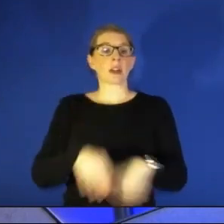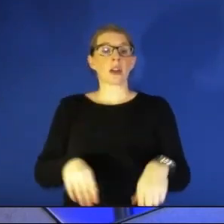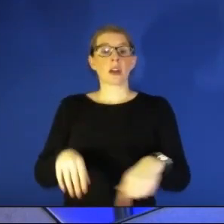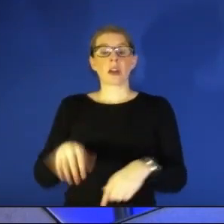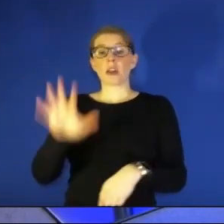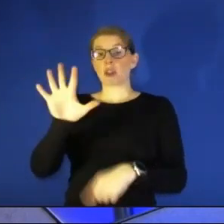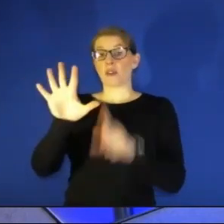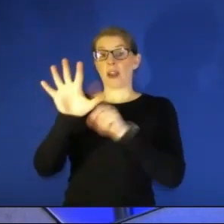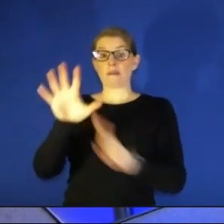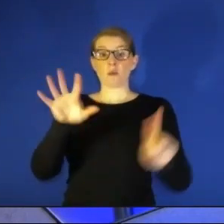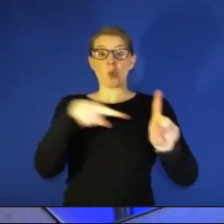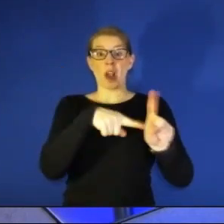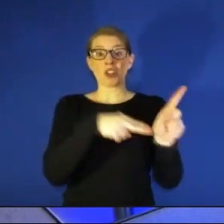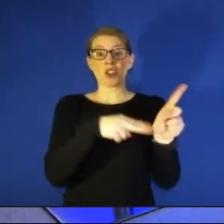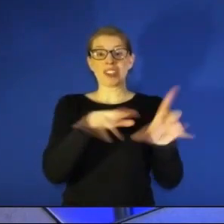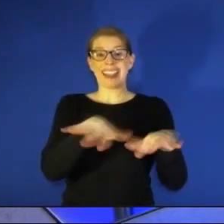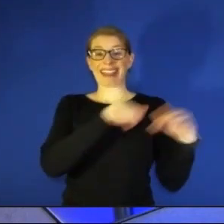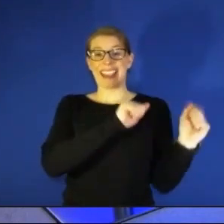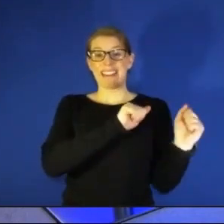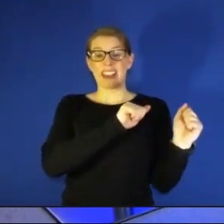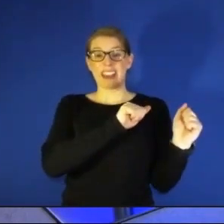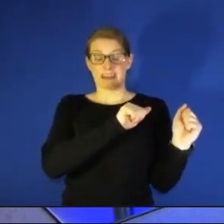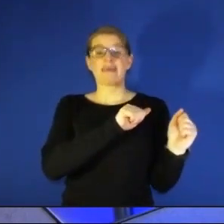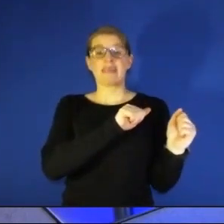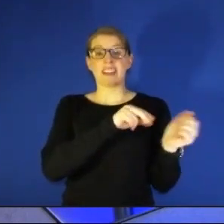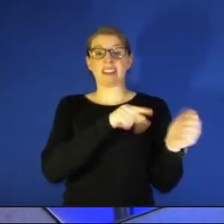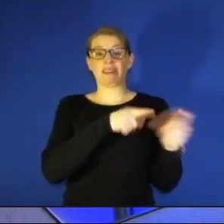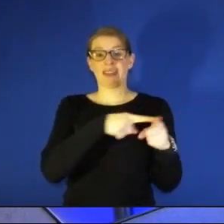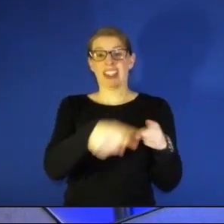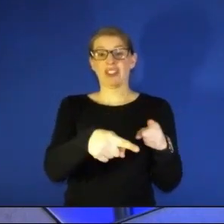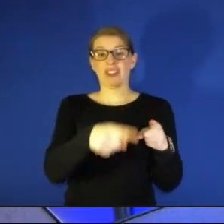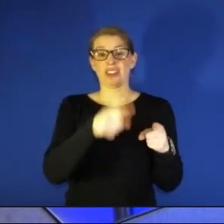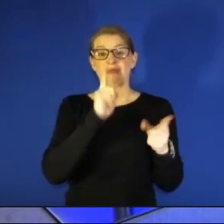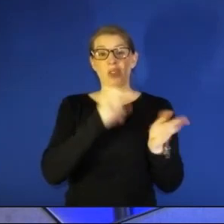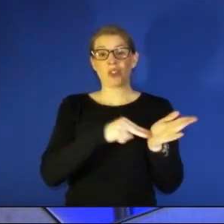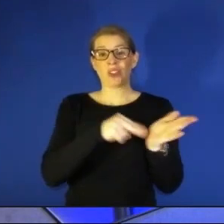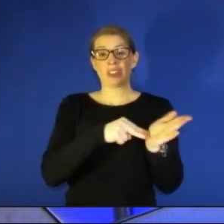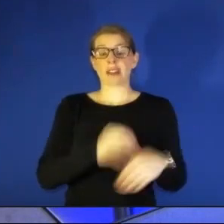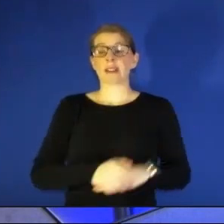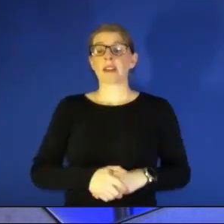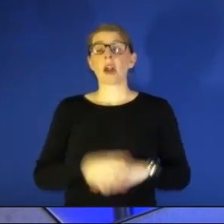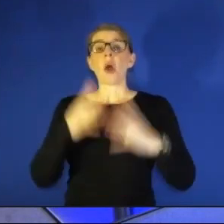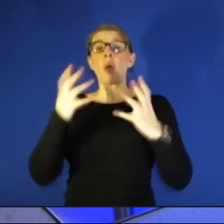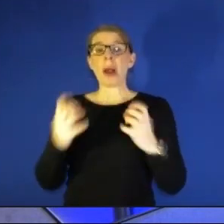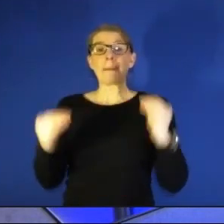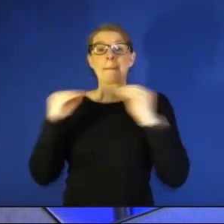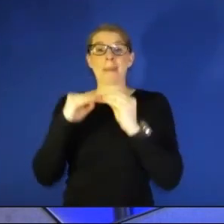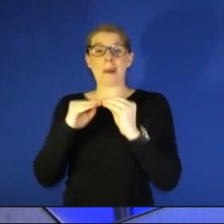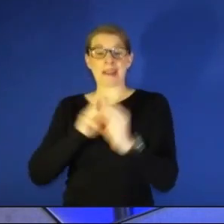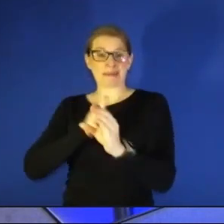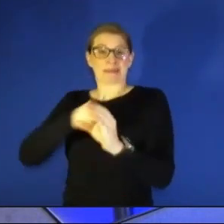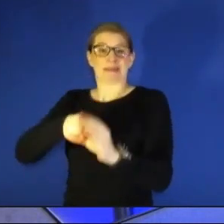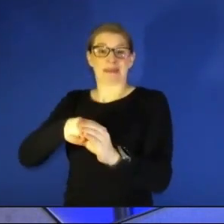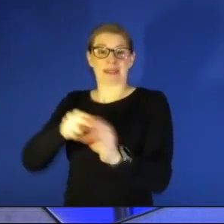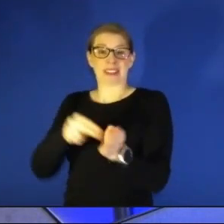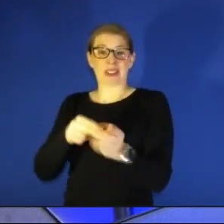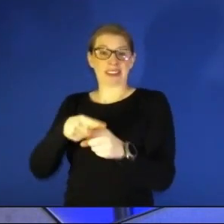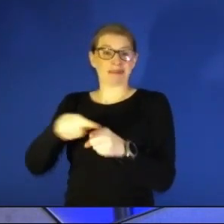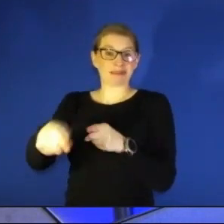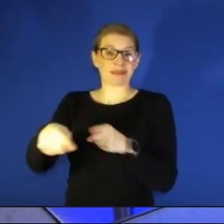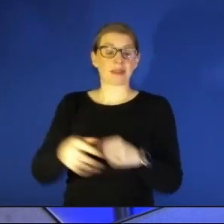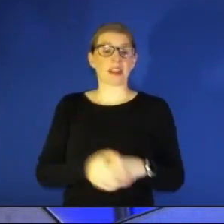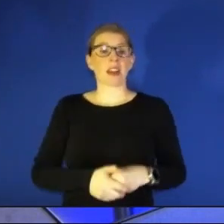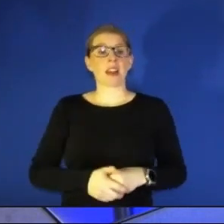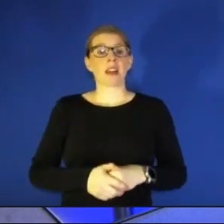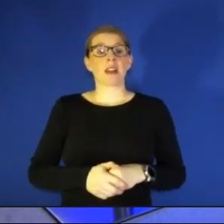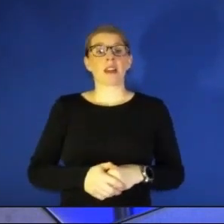leaving the healthcare industry. We don't like to hear that. We know a lot are looking to get into the healthcare field as well. We attribute a lot of those openings and